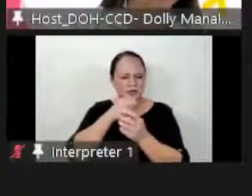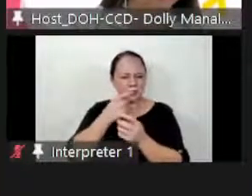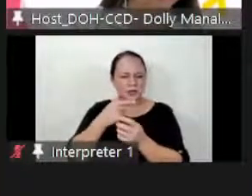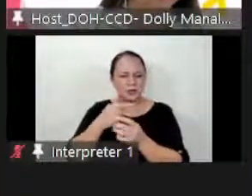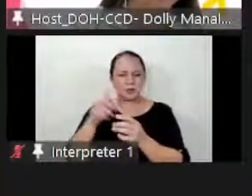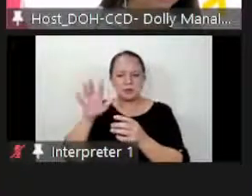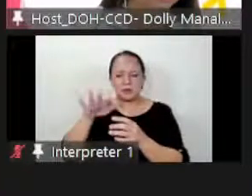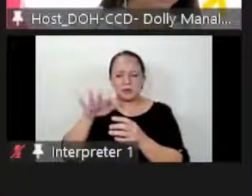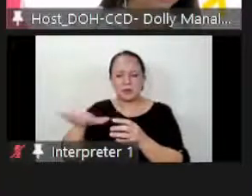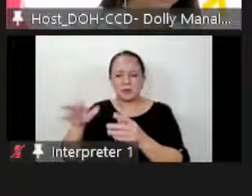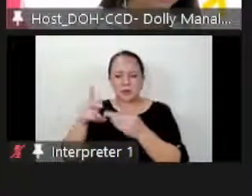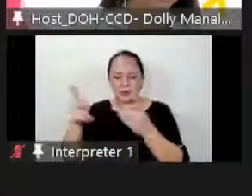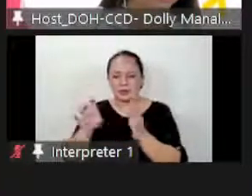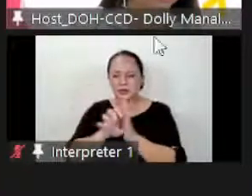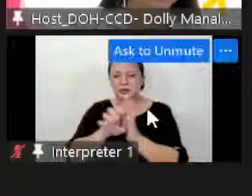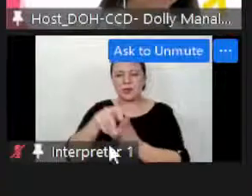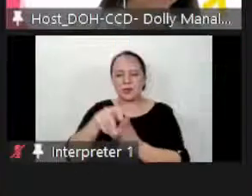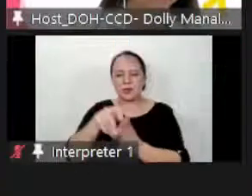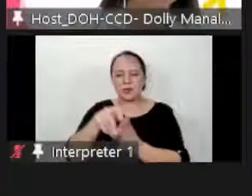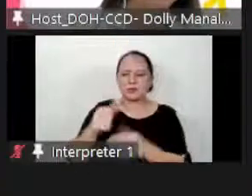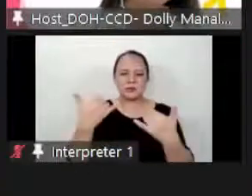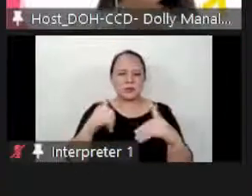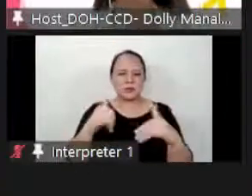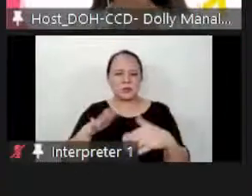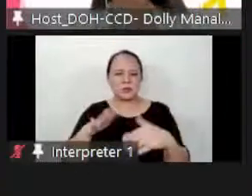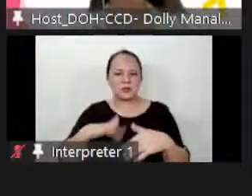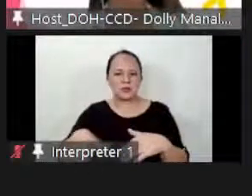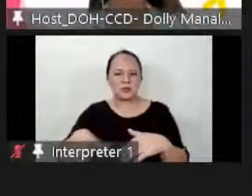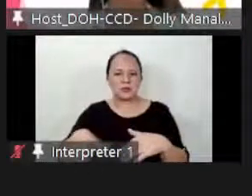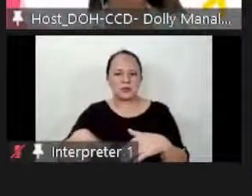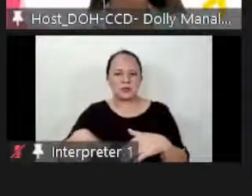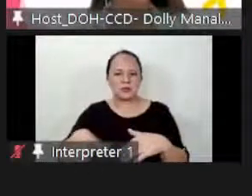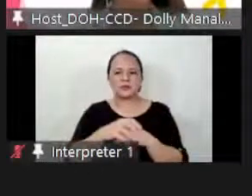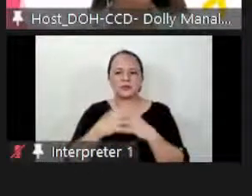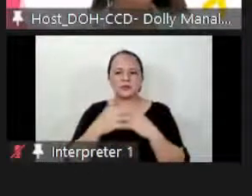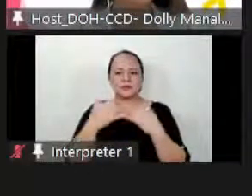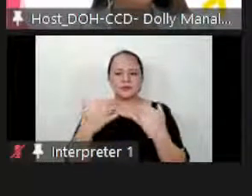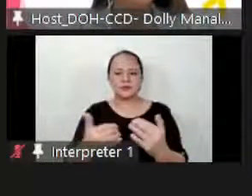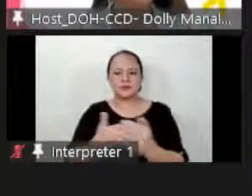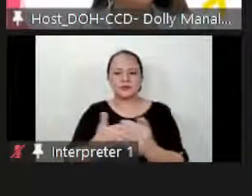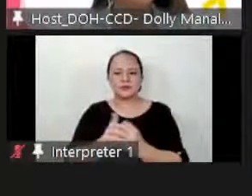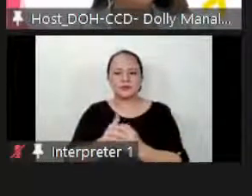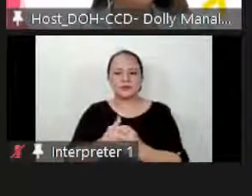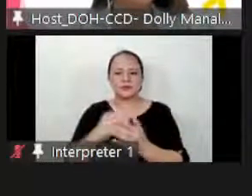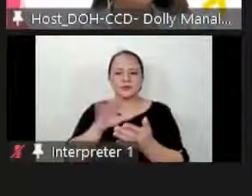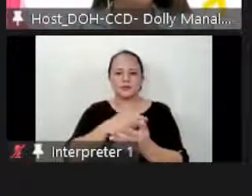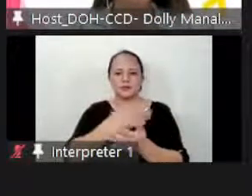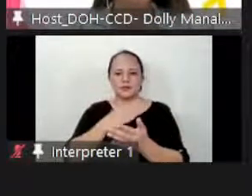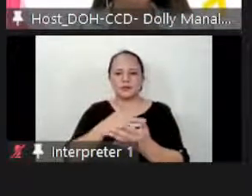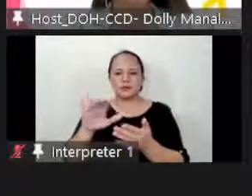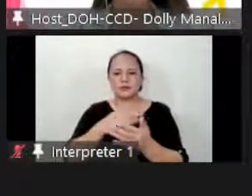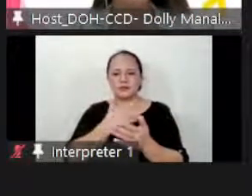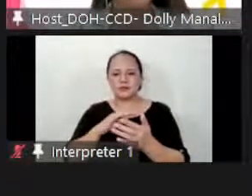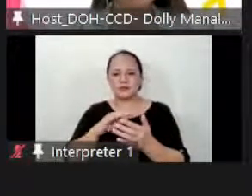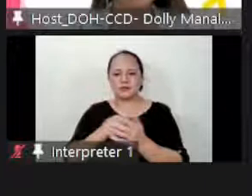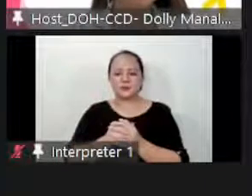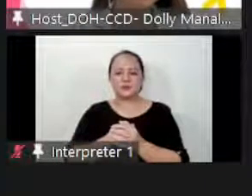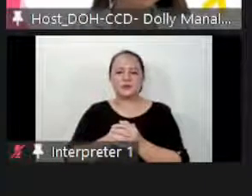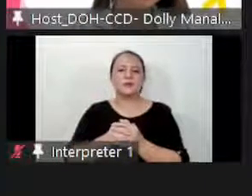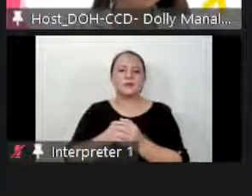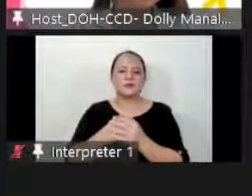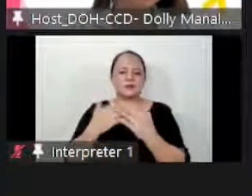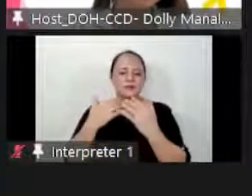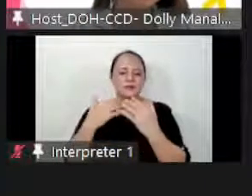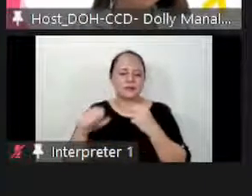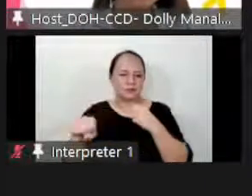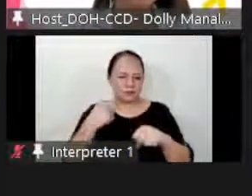as parks and playgrounds, entertainment halls, concert grounds, convention centers, and sporting arenas,